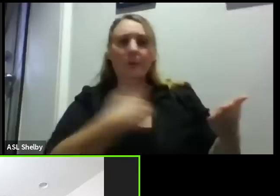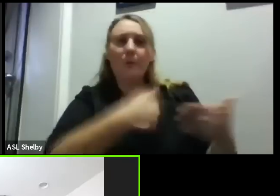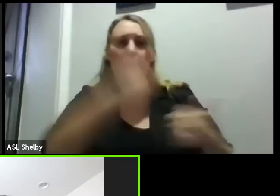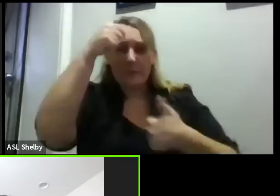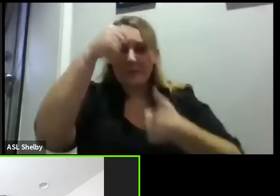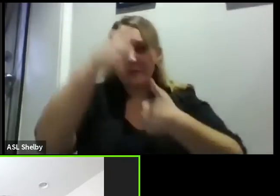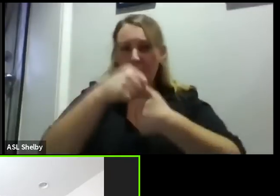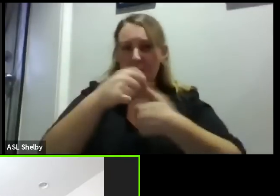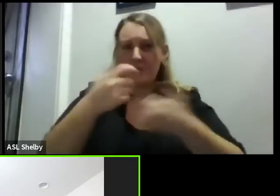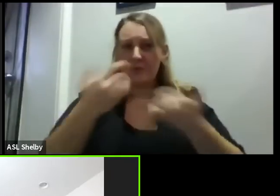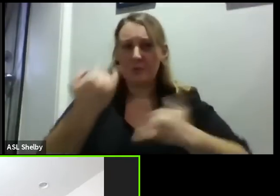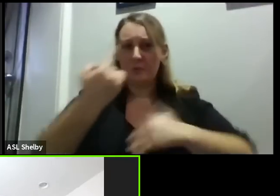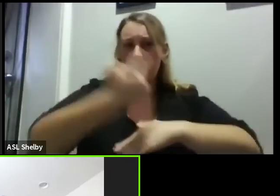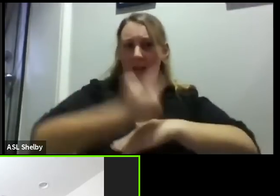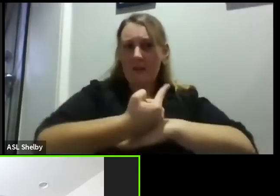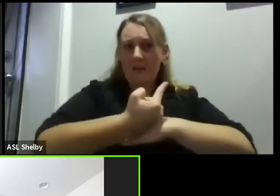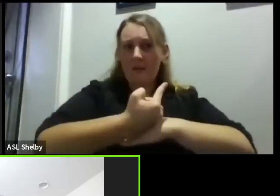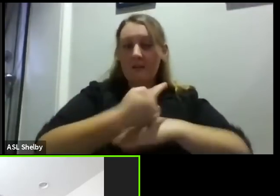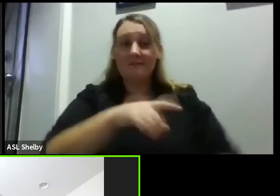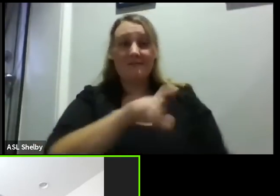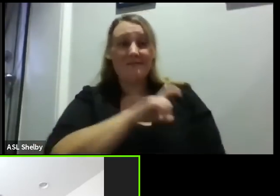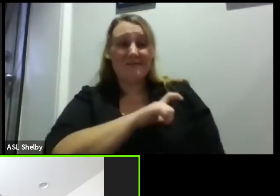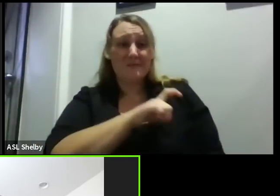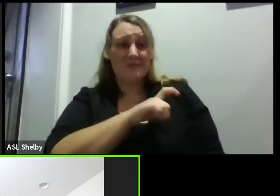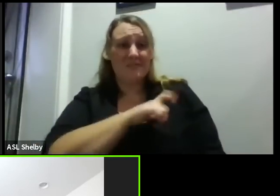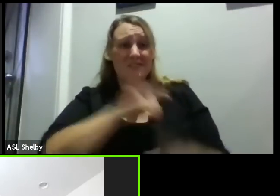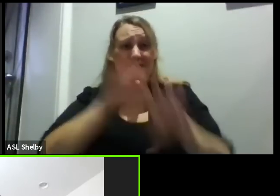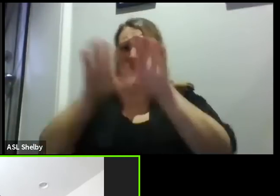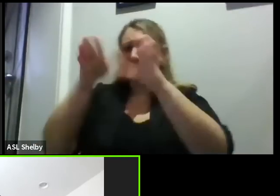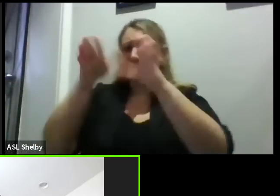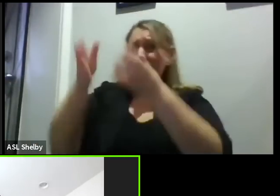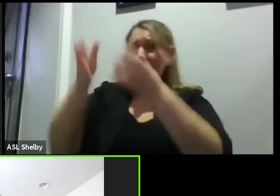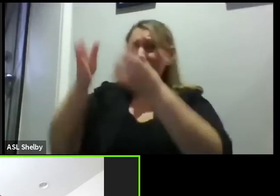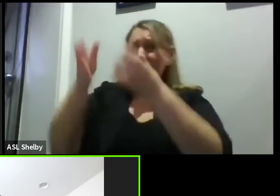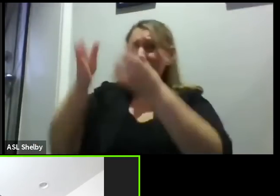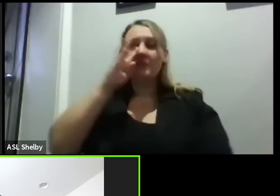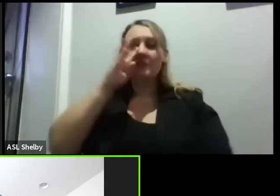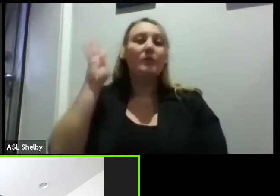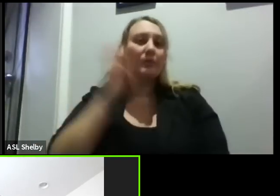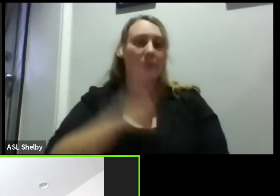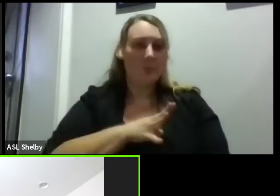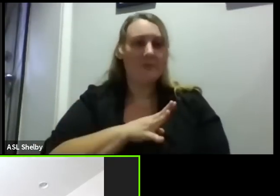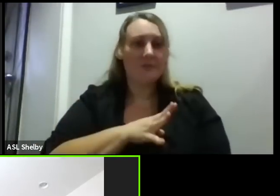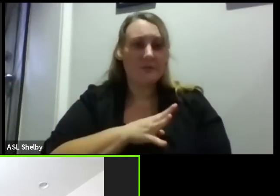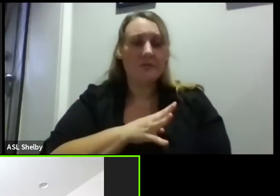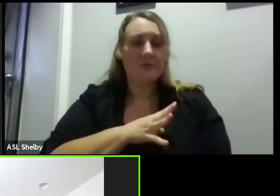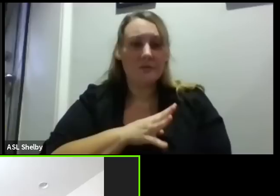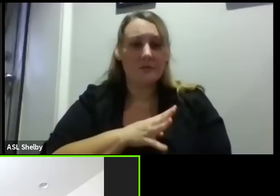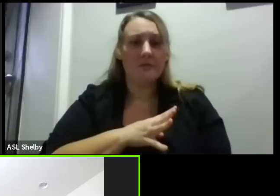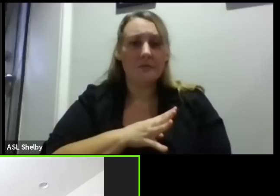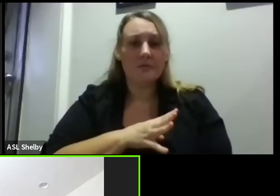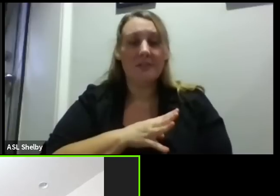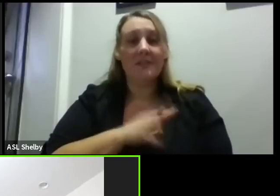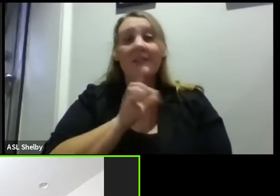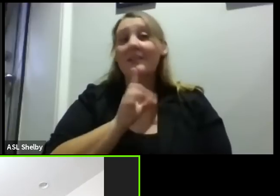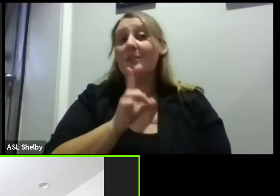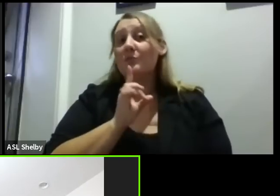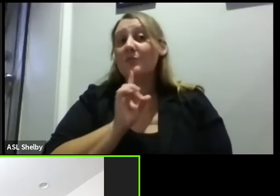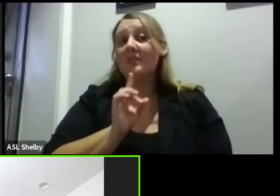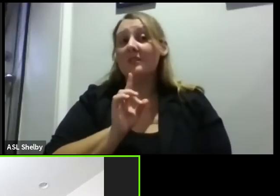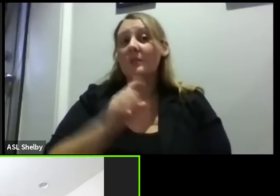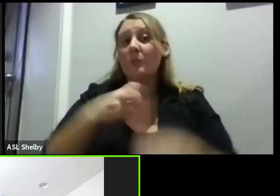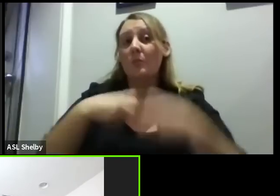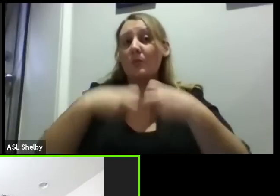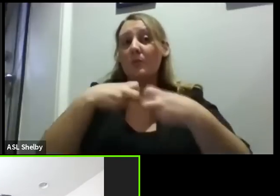It uses the policing industrial complex, uses the medical industrial complex to prop itself up. They use